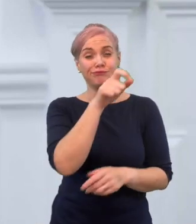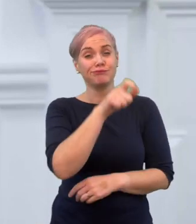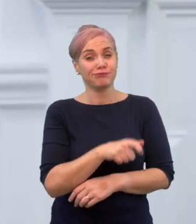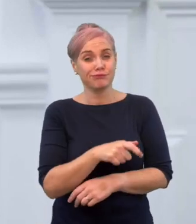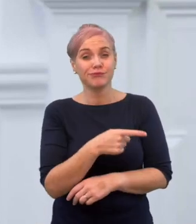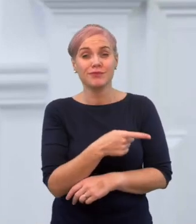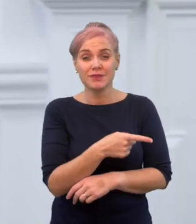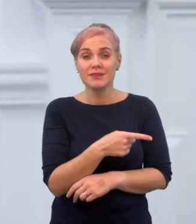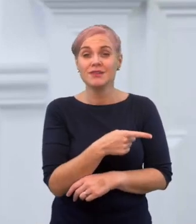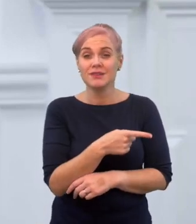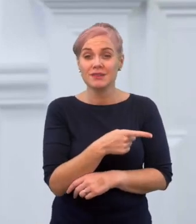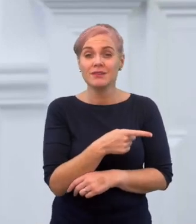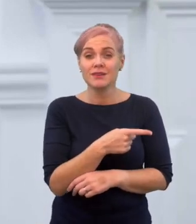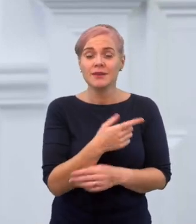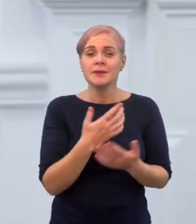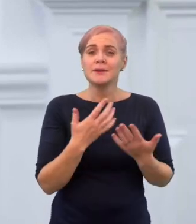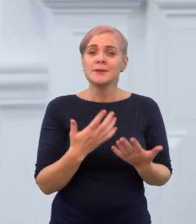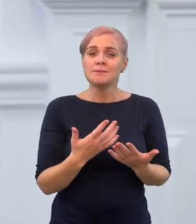the family.